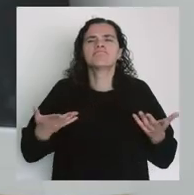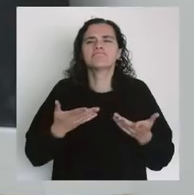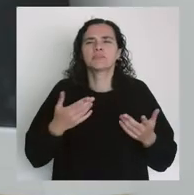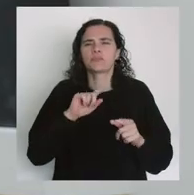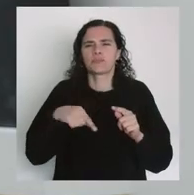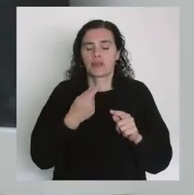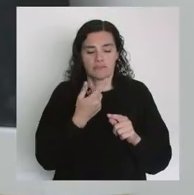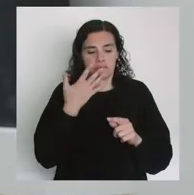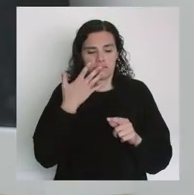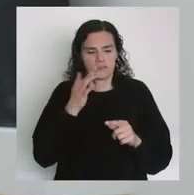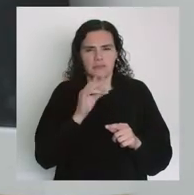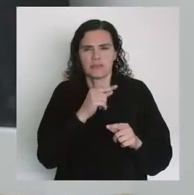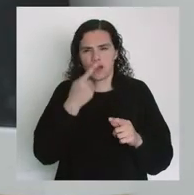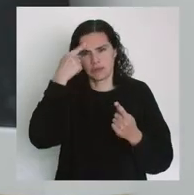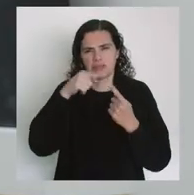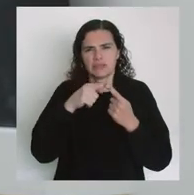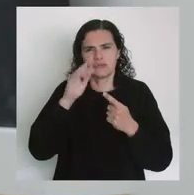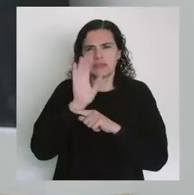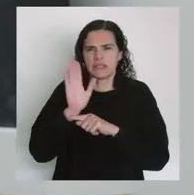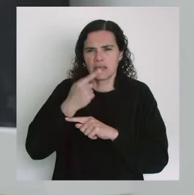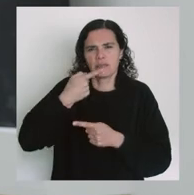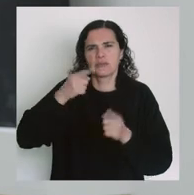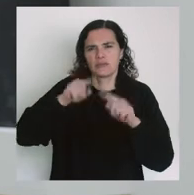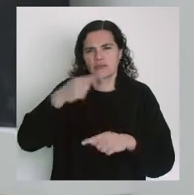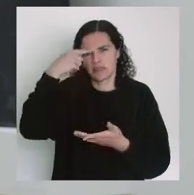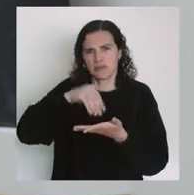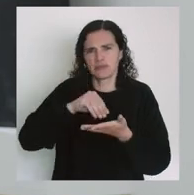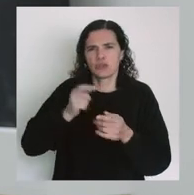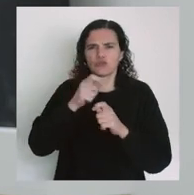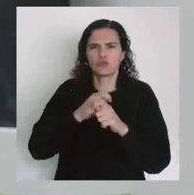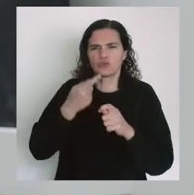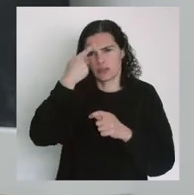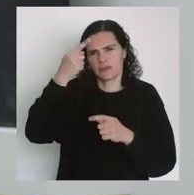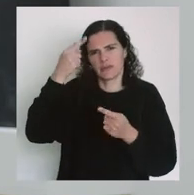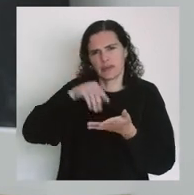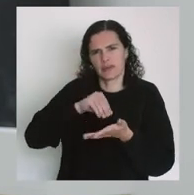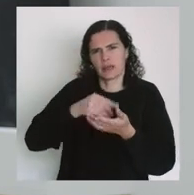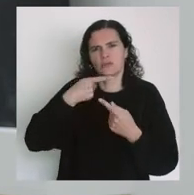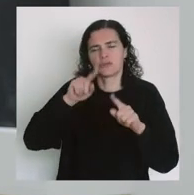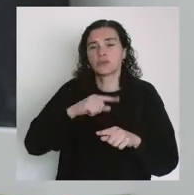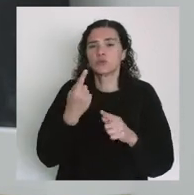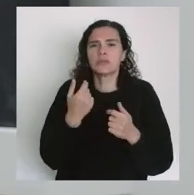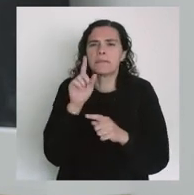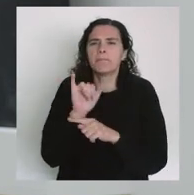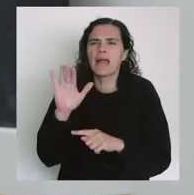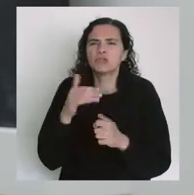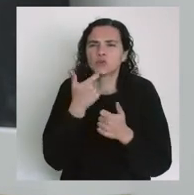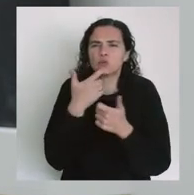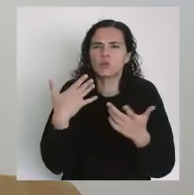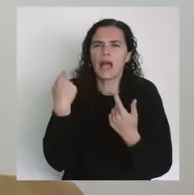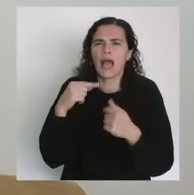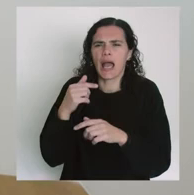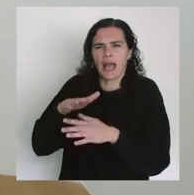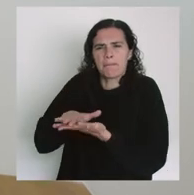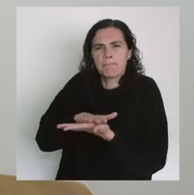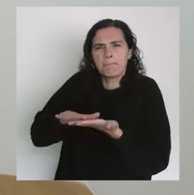they unfold this attempt to reinvent cinema or reinvent sculpture. That all images have a background, all images